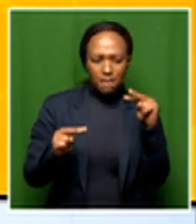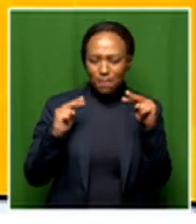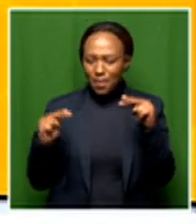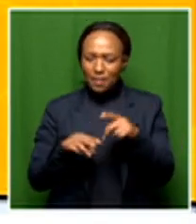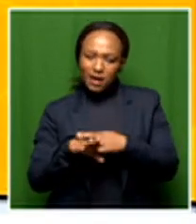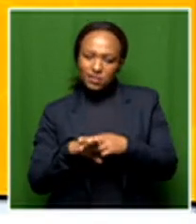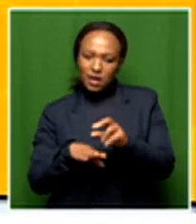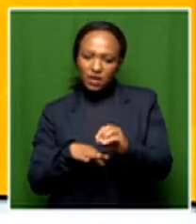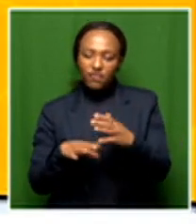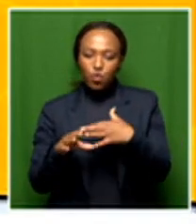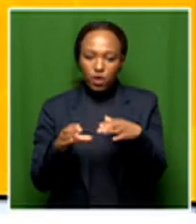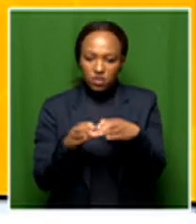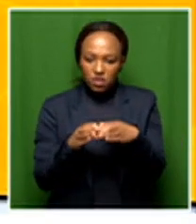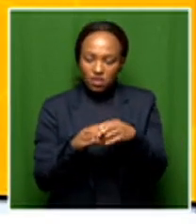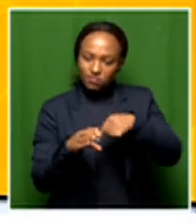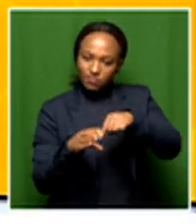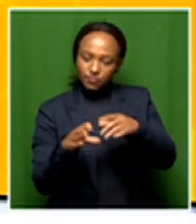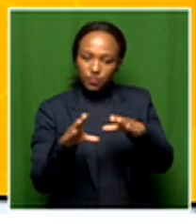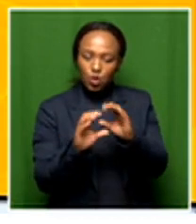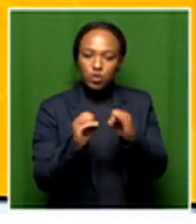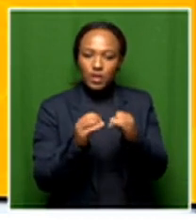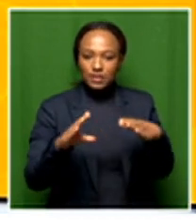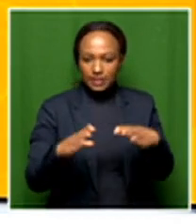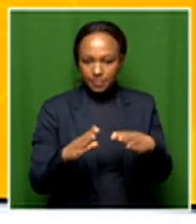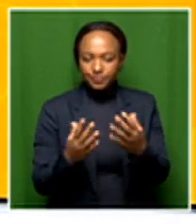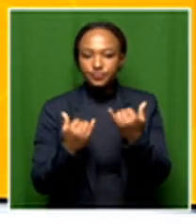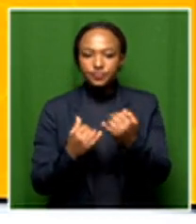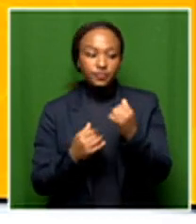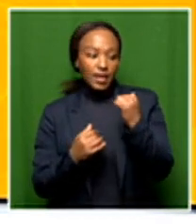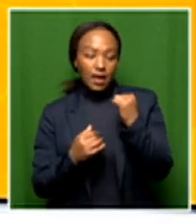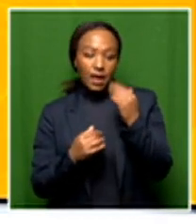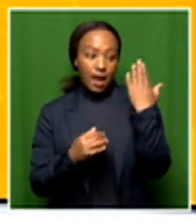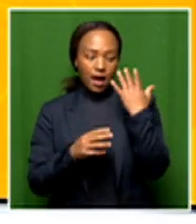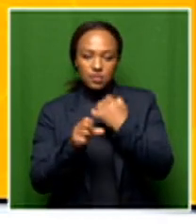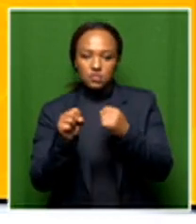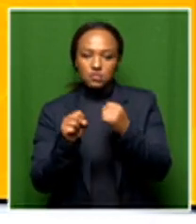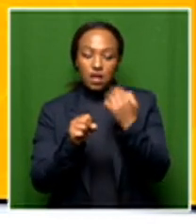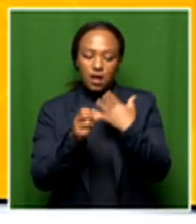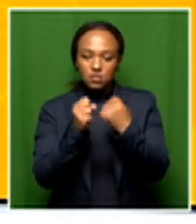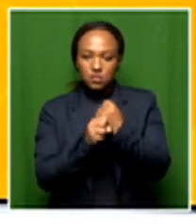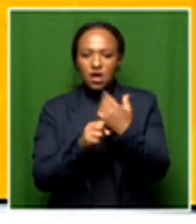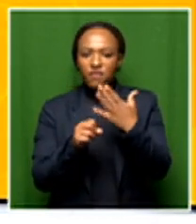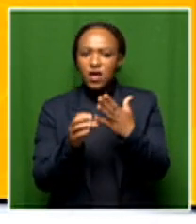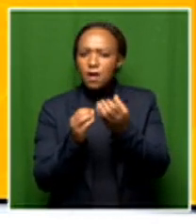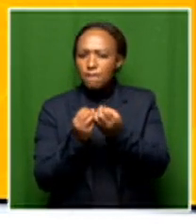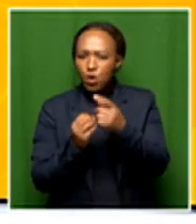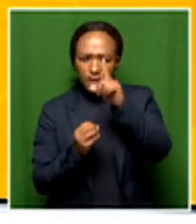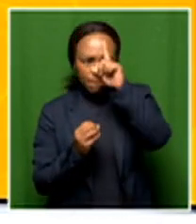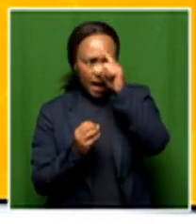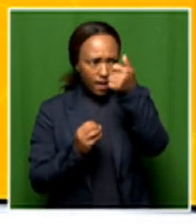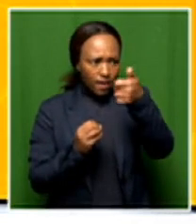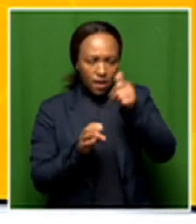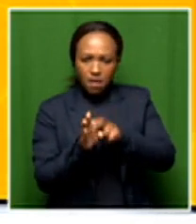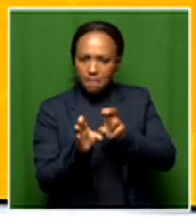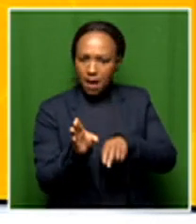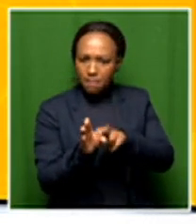racism within the higher echelons of the organization. And last year, they went through successive resignations of black senior party